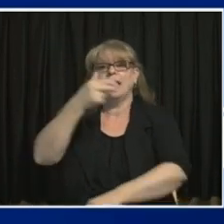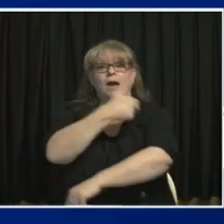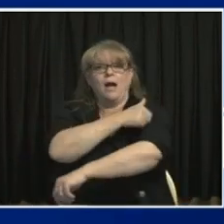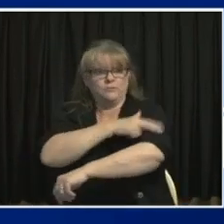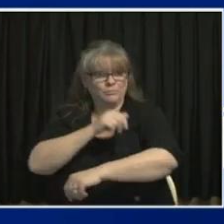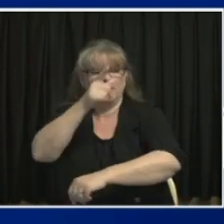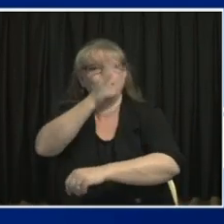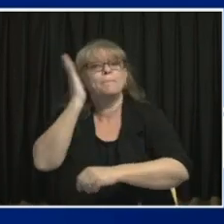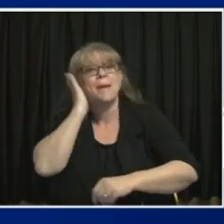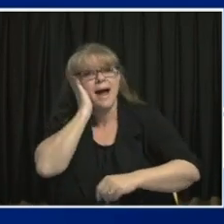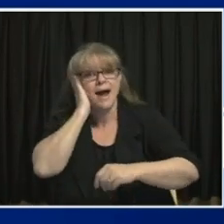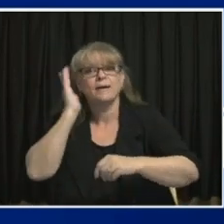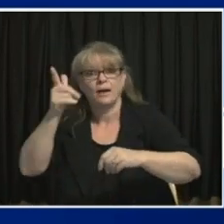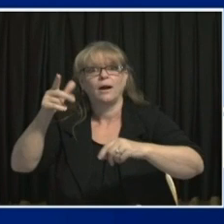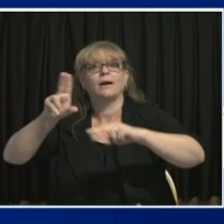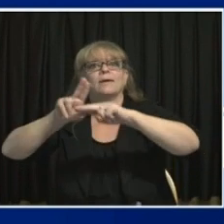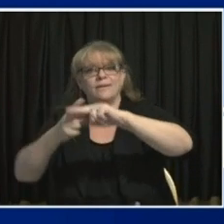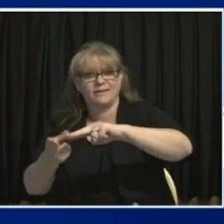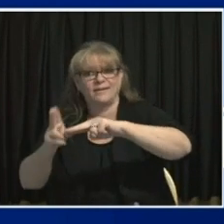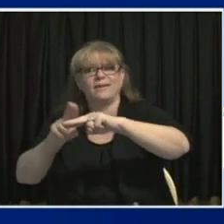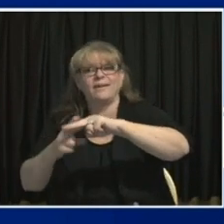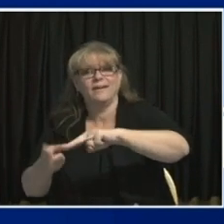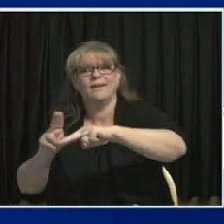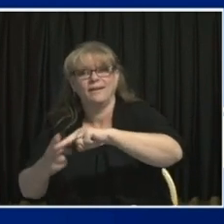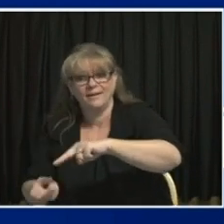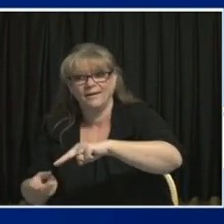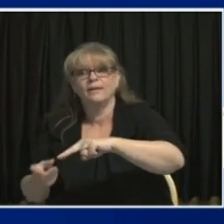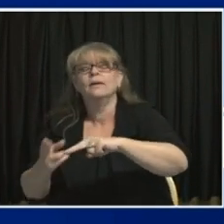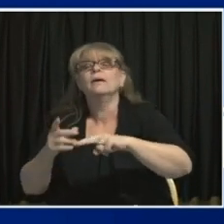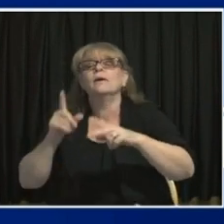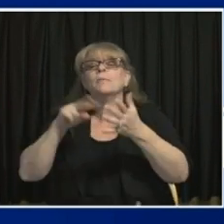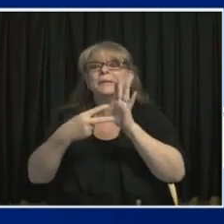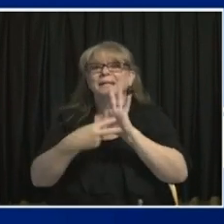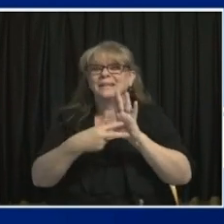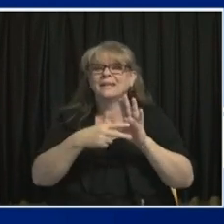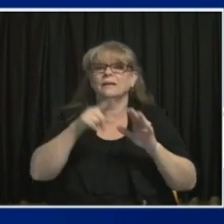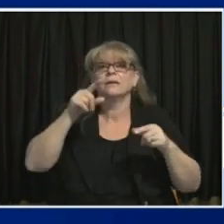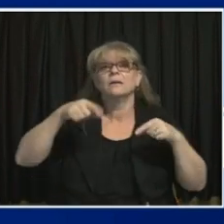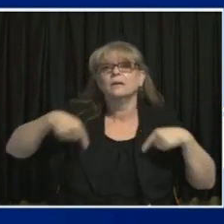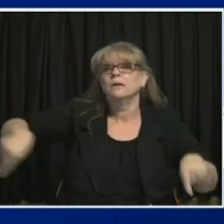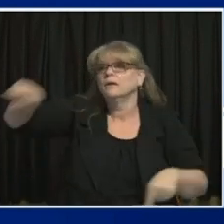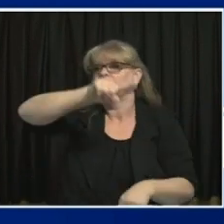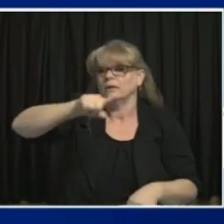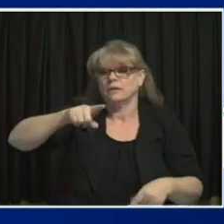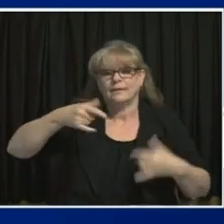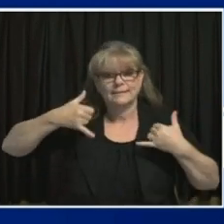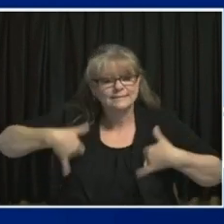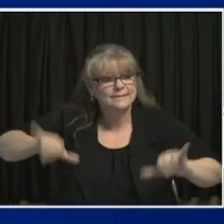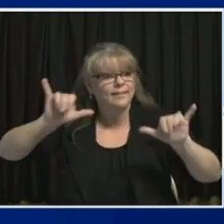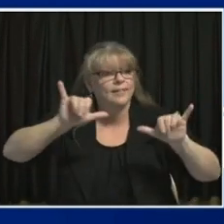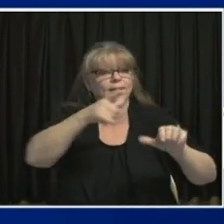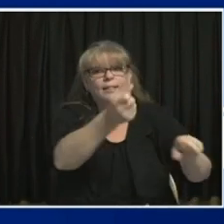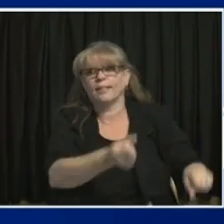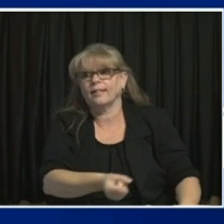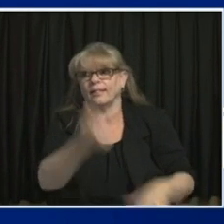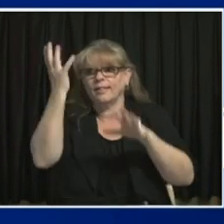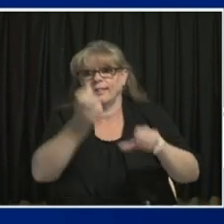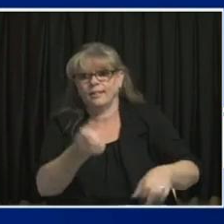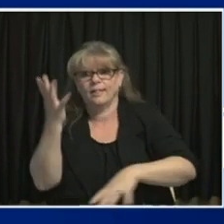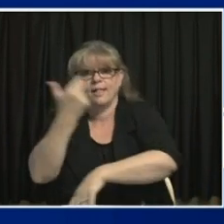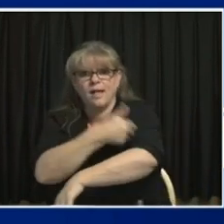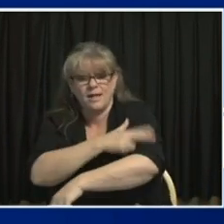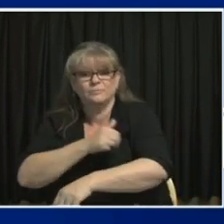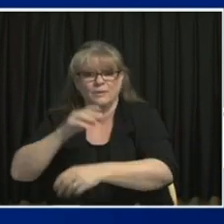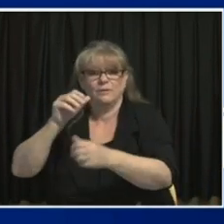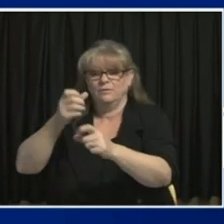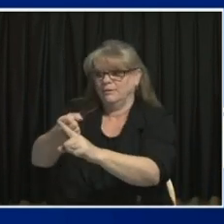that also means that there are still Coloradans across the state going to the hospital for COVID. About 1 in 10 people who contract this